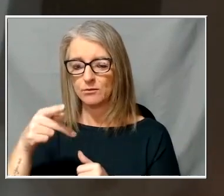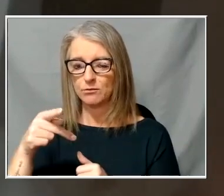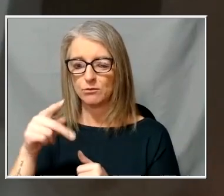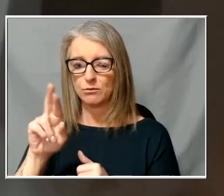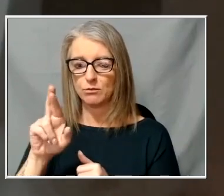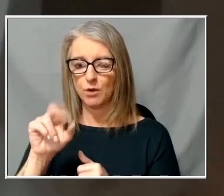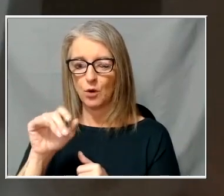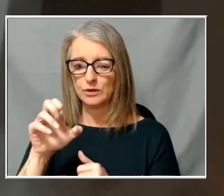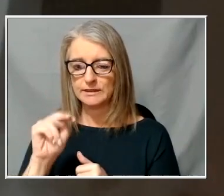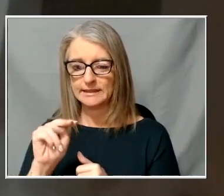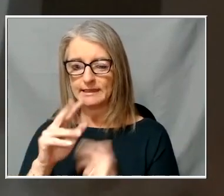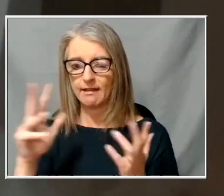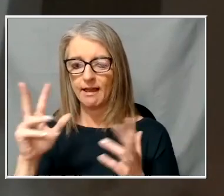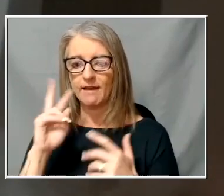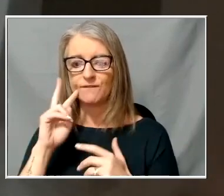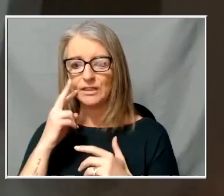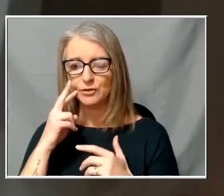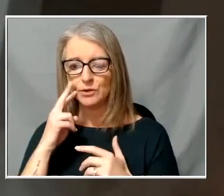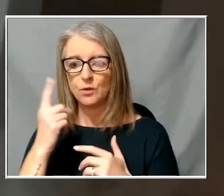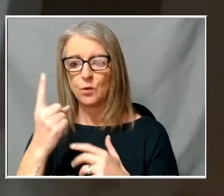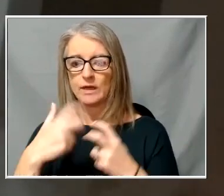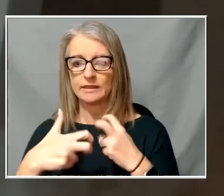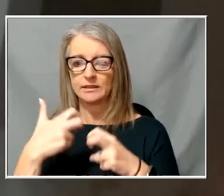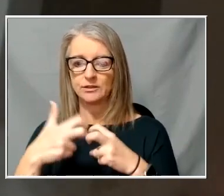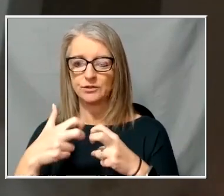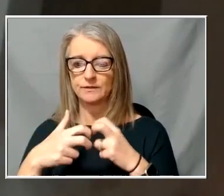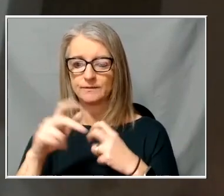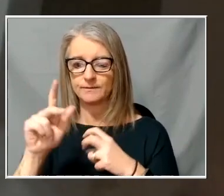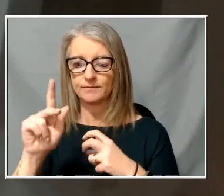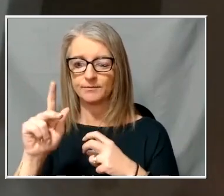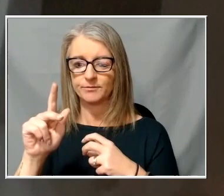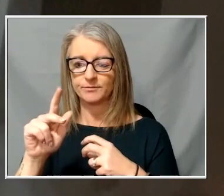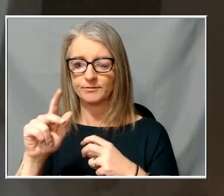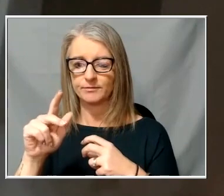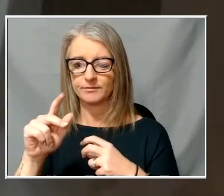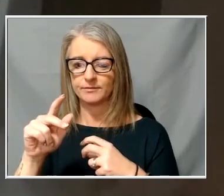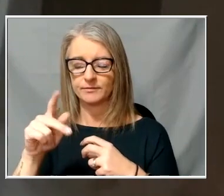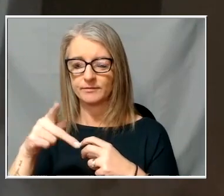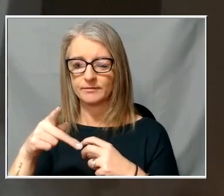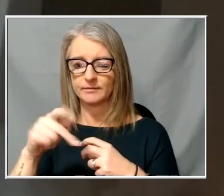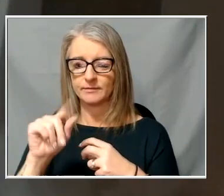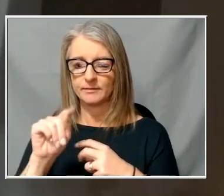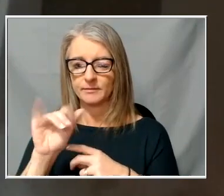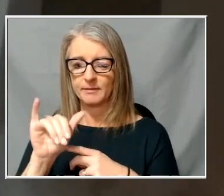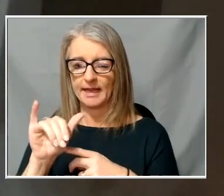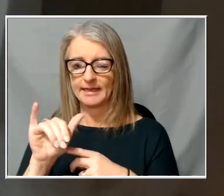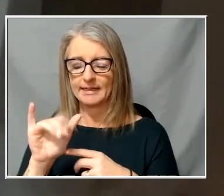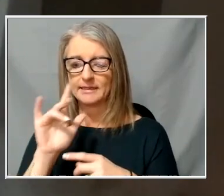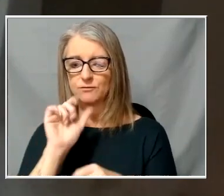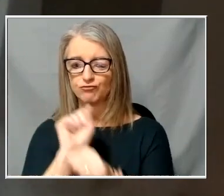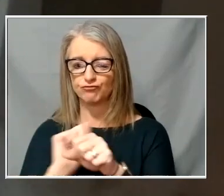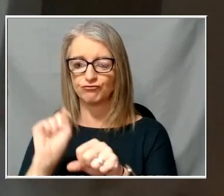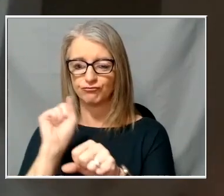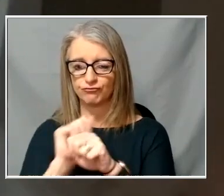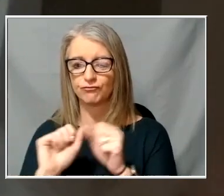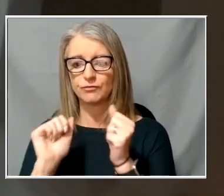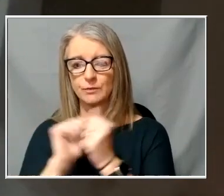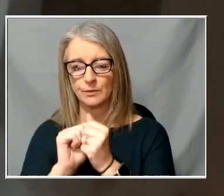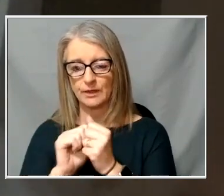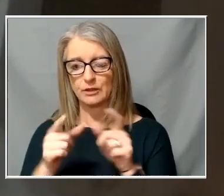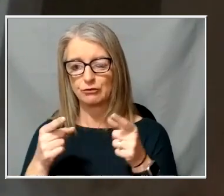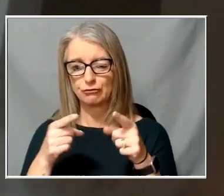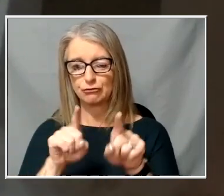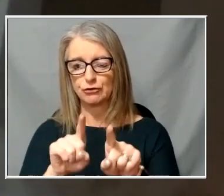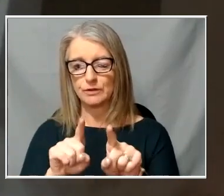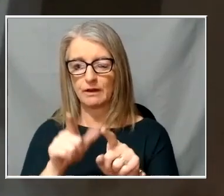lot of vegetables. And that's one issue that that Miss Patty has worked on during